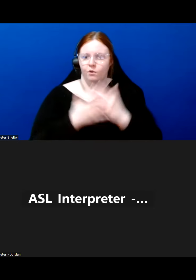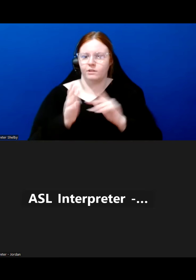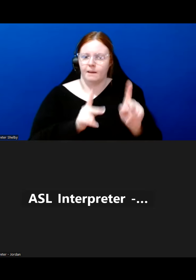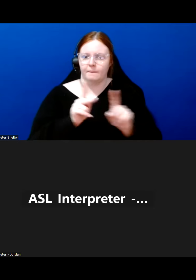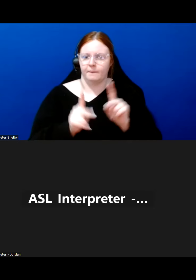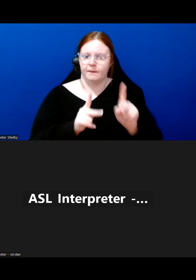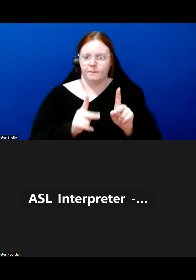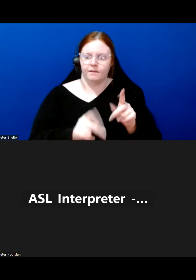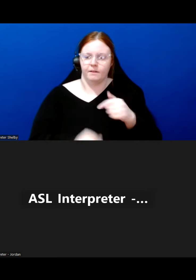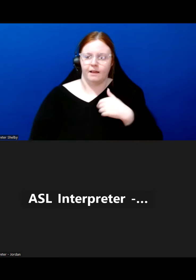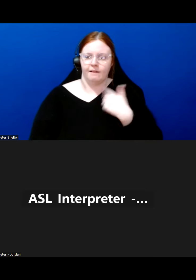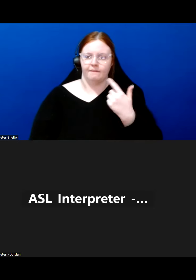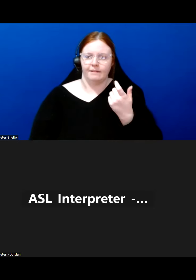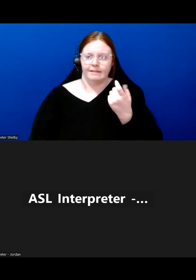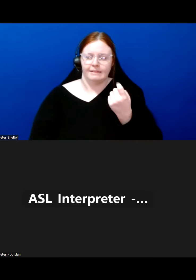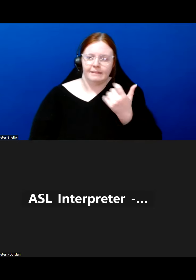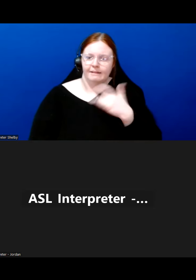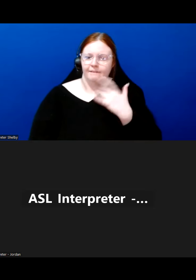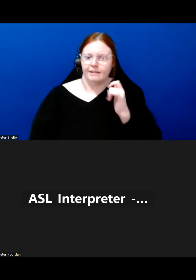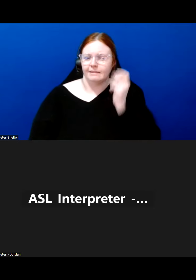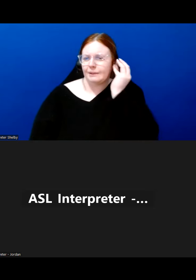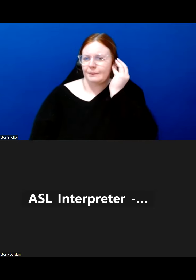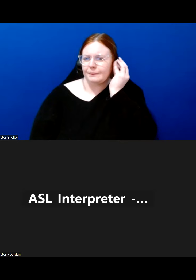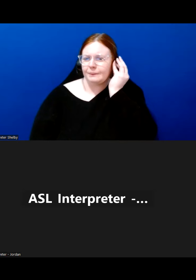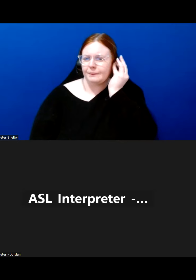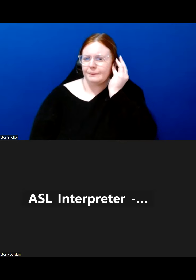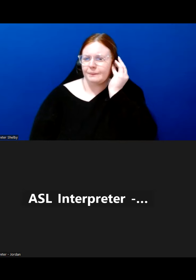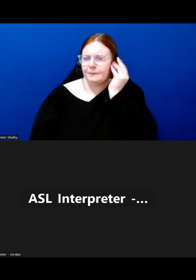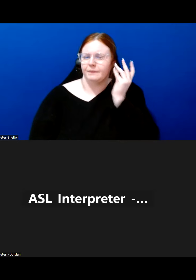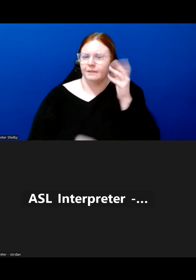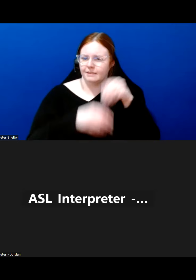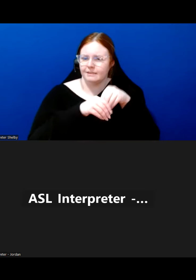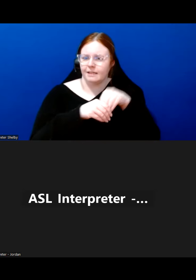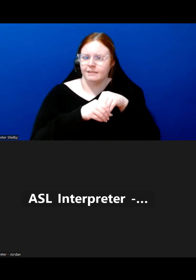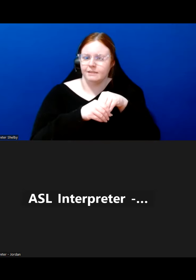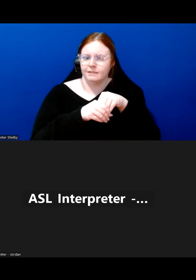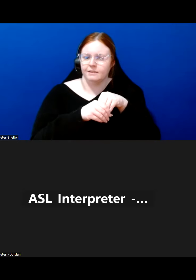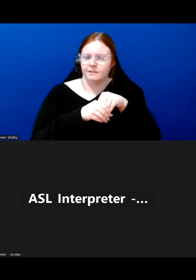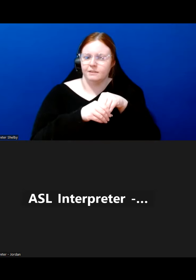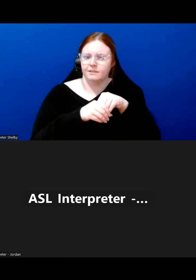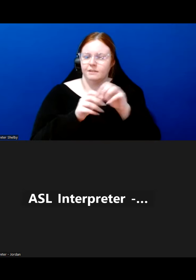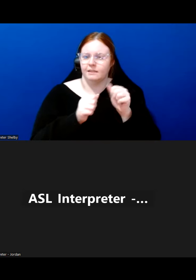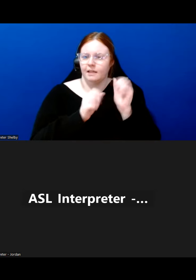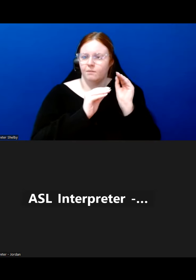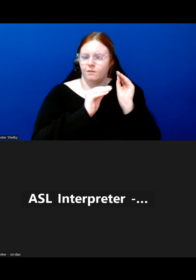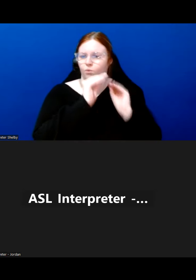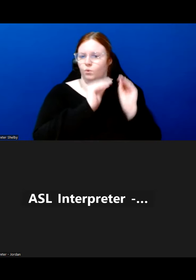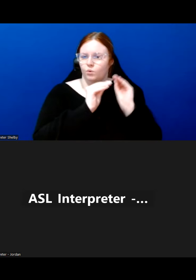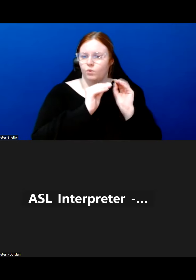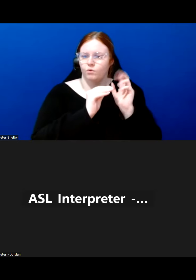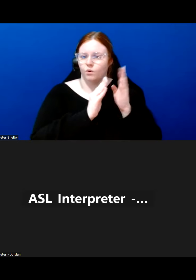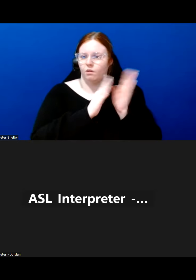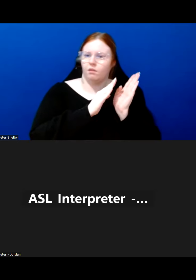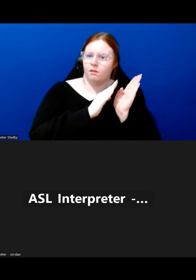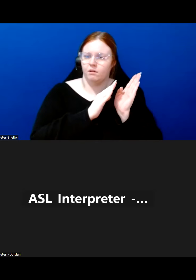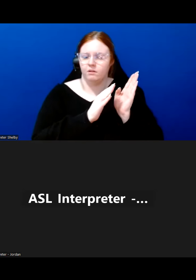little crystals inside your inner ear that can sometimes become displaced. So that